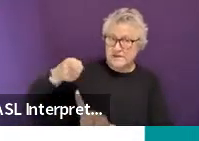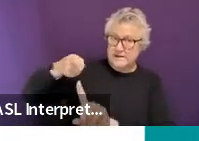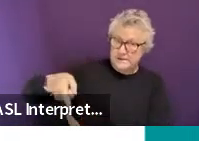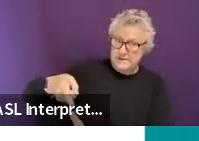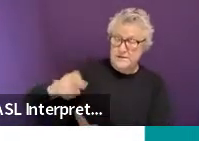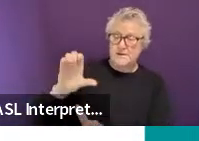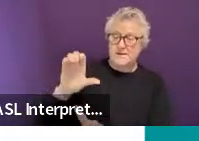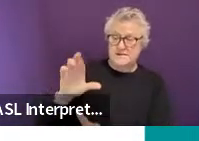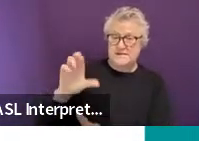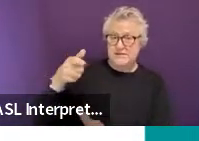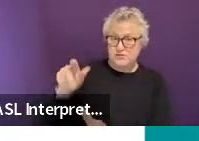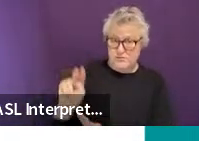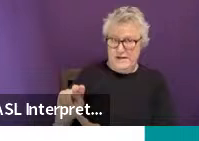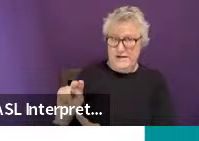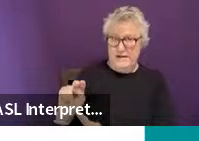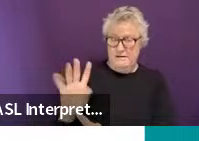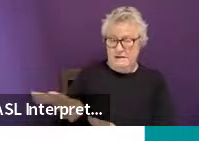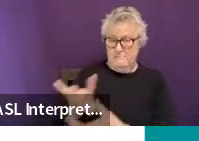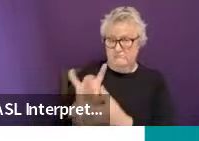a